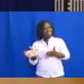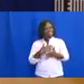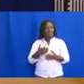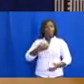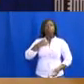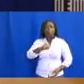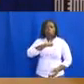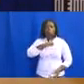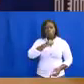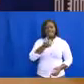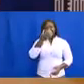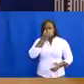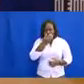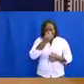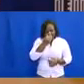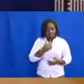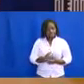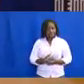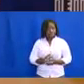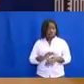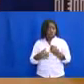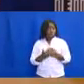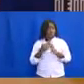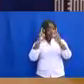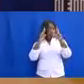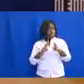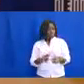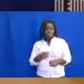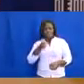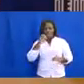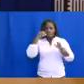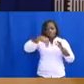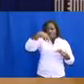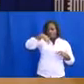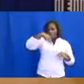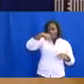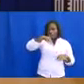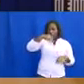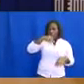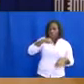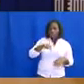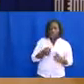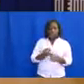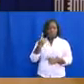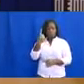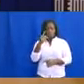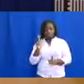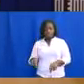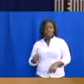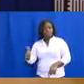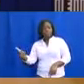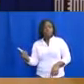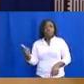coughing and sneezing, which results in sending droplets of the virus from one person to another, However,